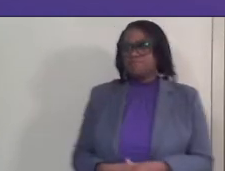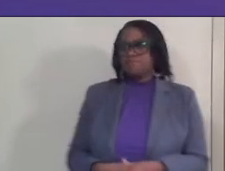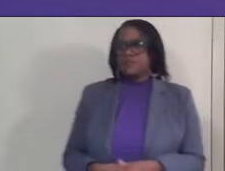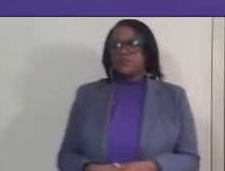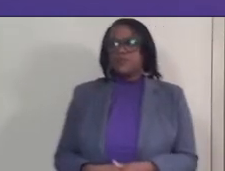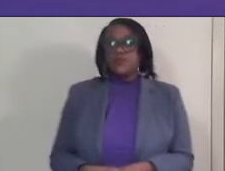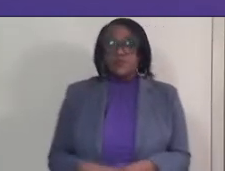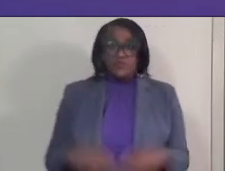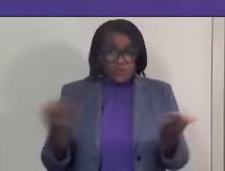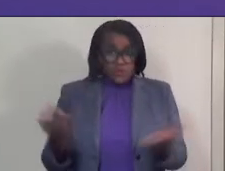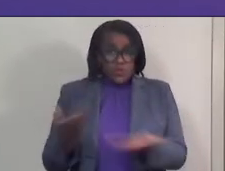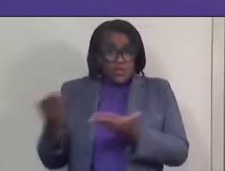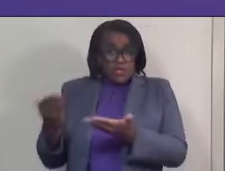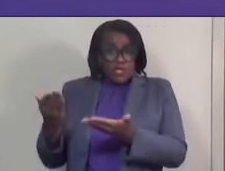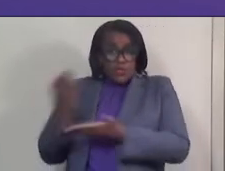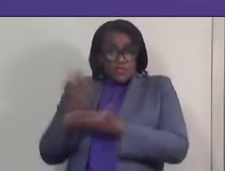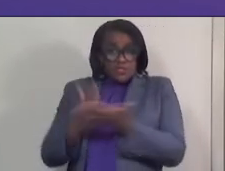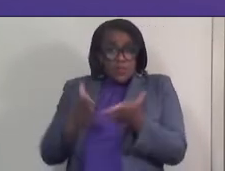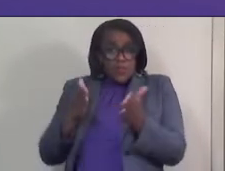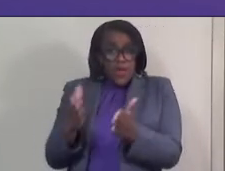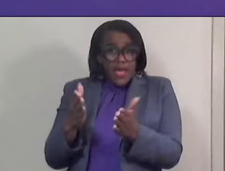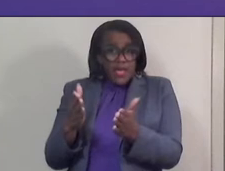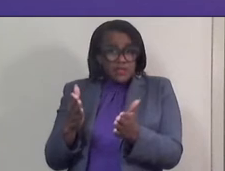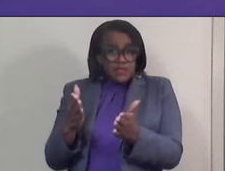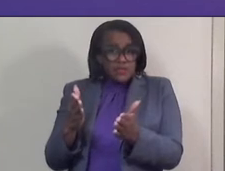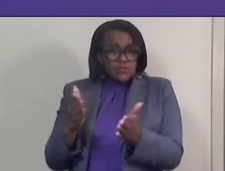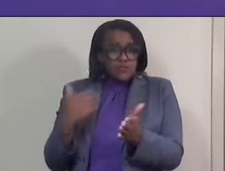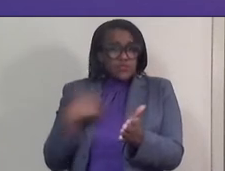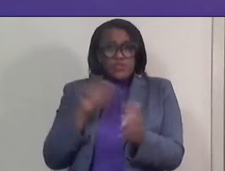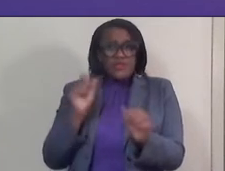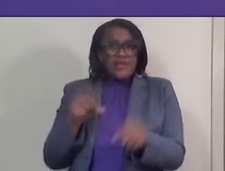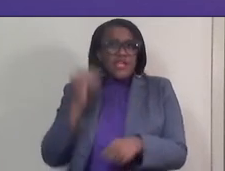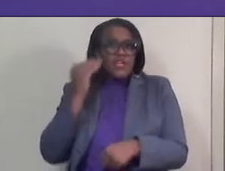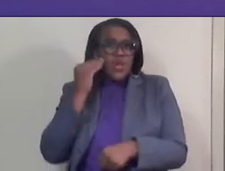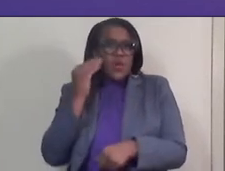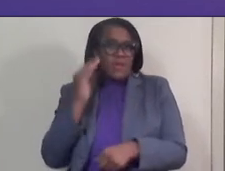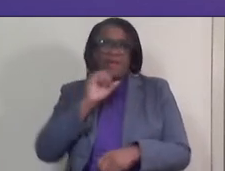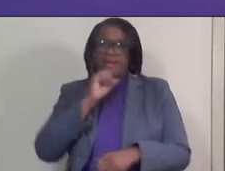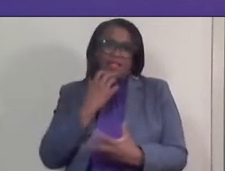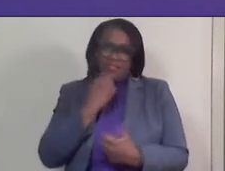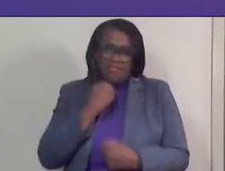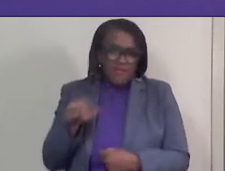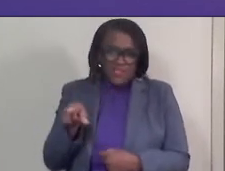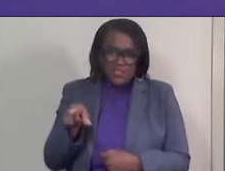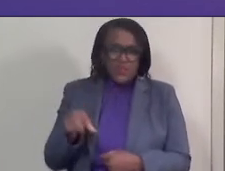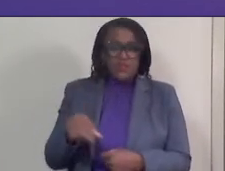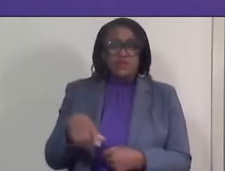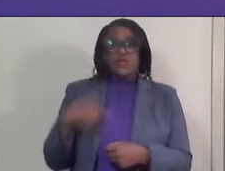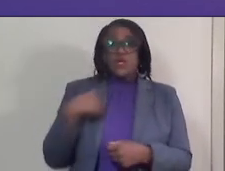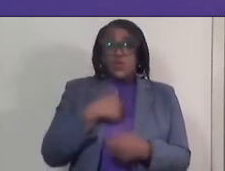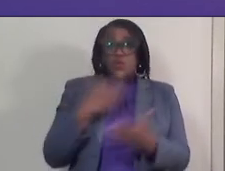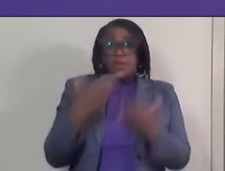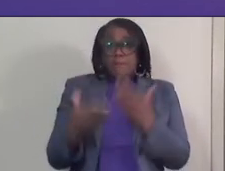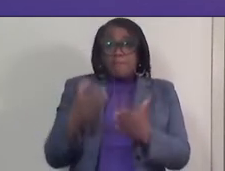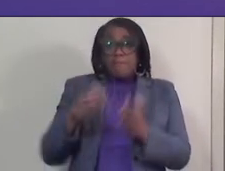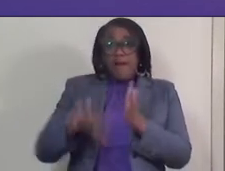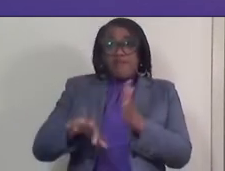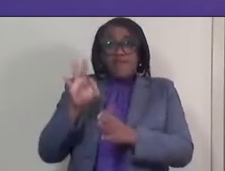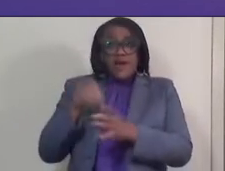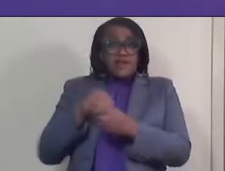So here are some of the ways of knowing. I love this one. What we might find within